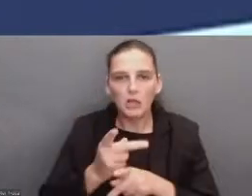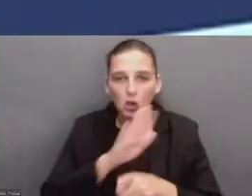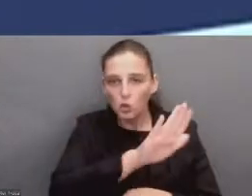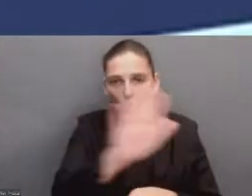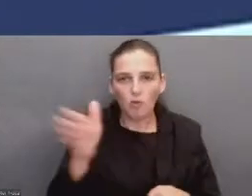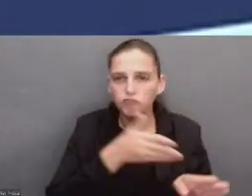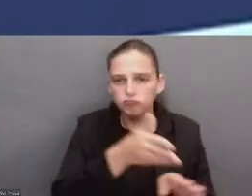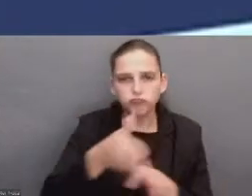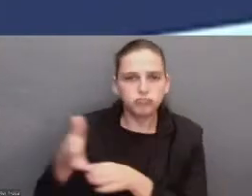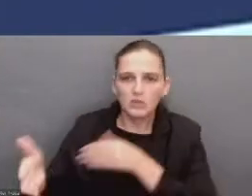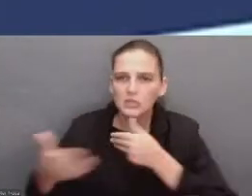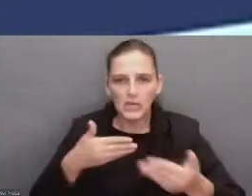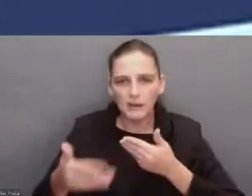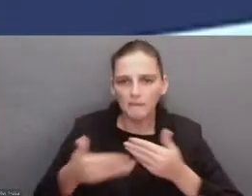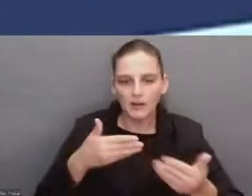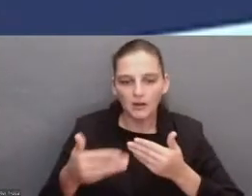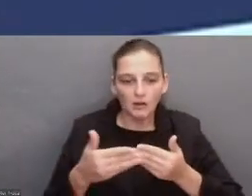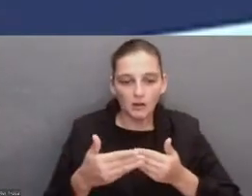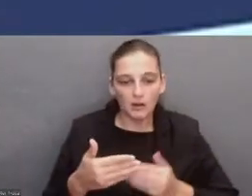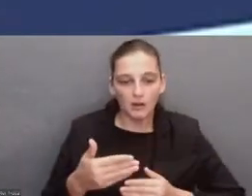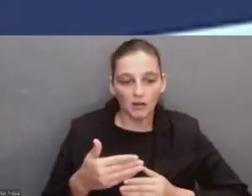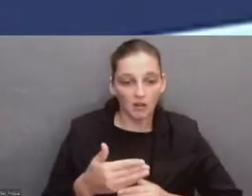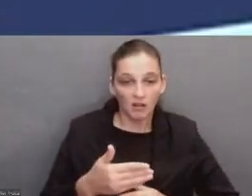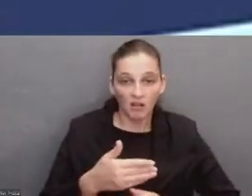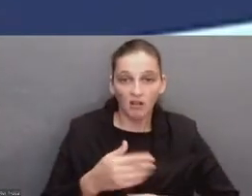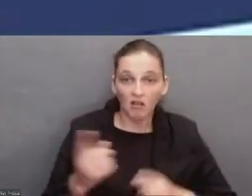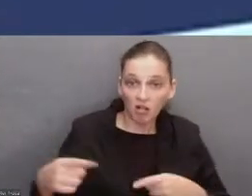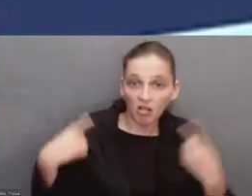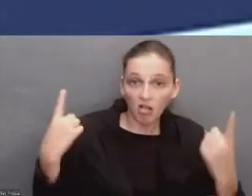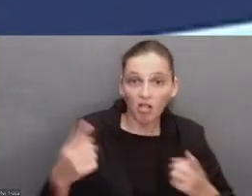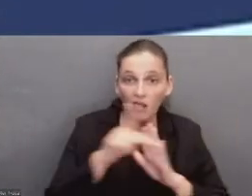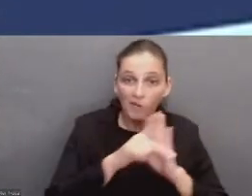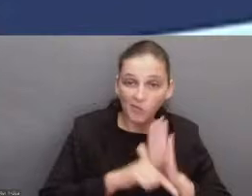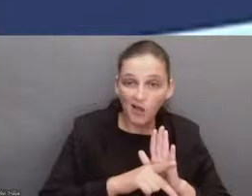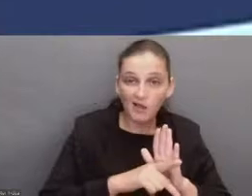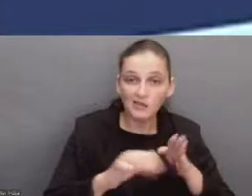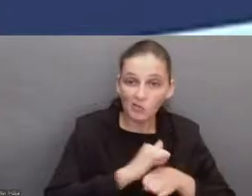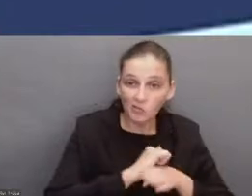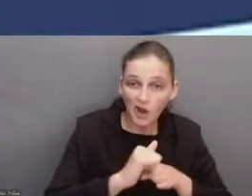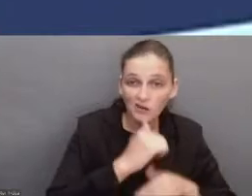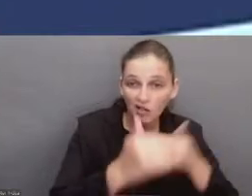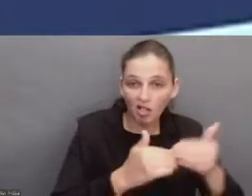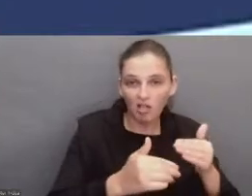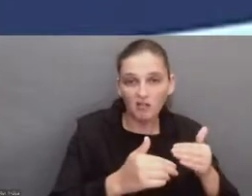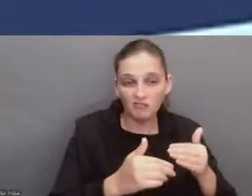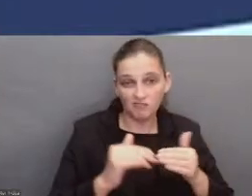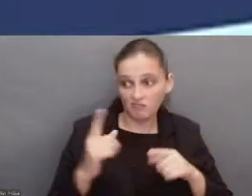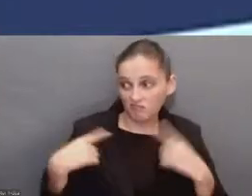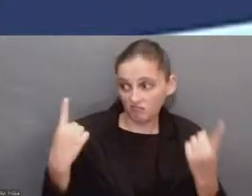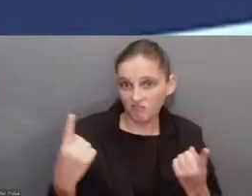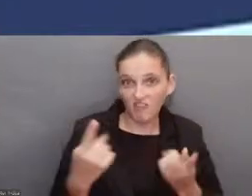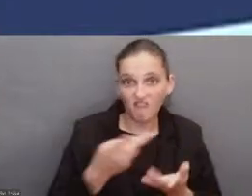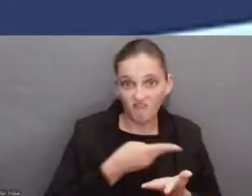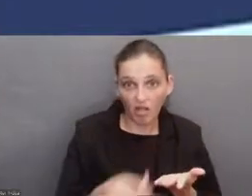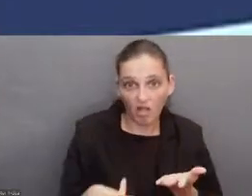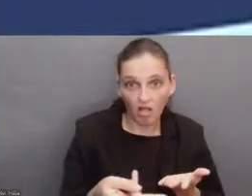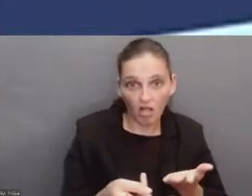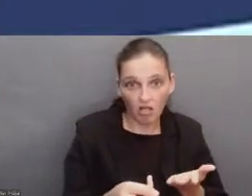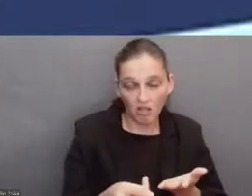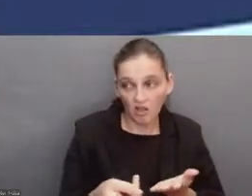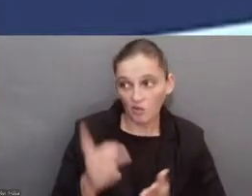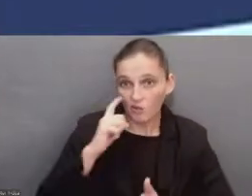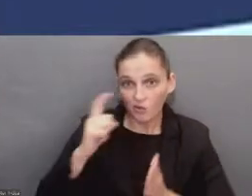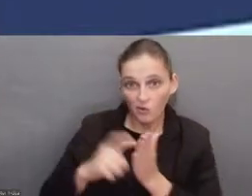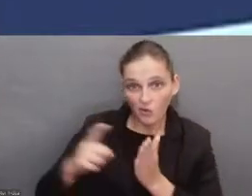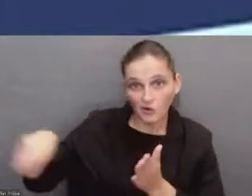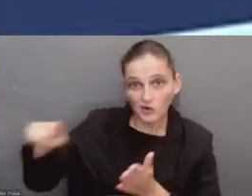same policies and practices that have failed too many. And when we think about minoritized, marginalized communities, those that